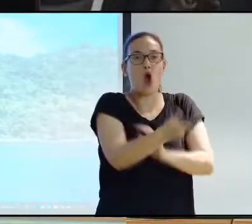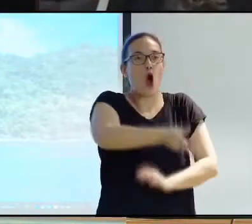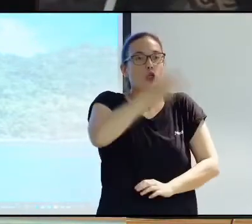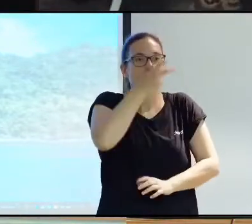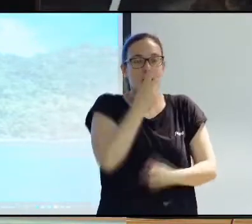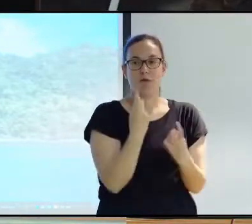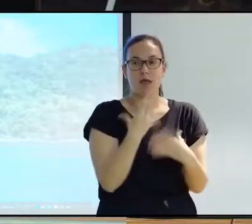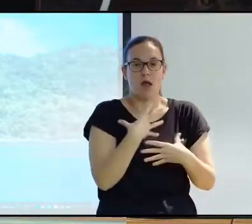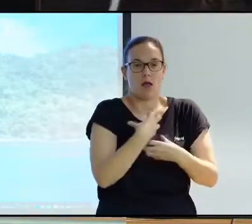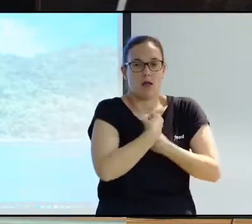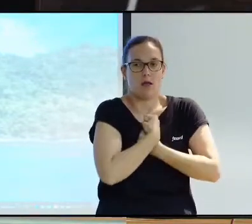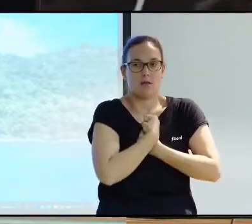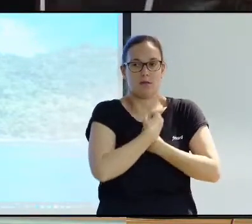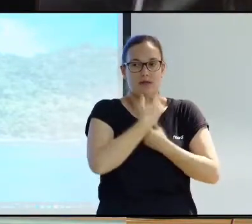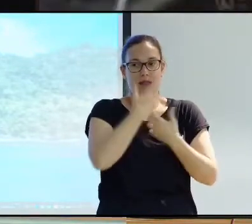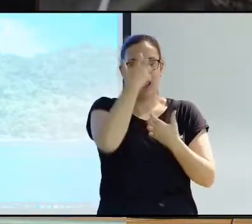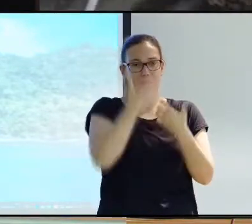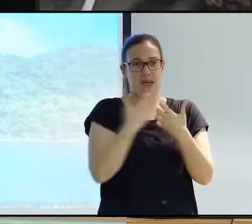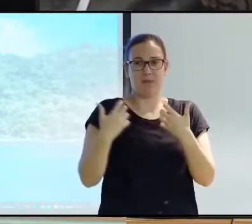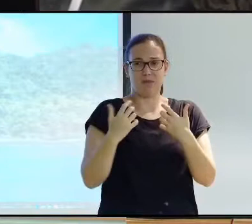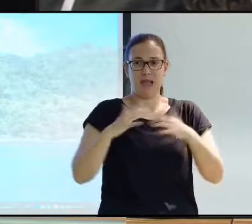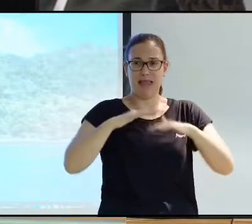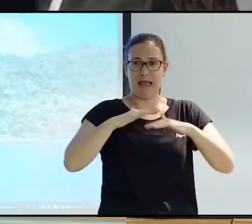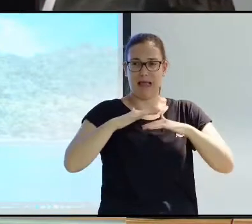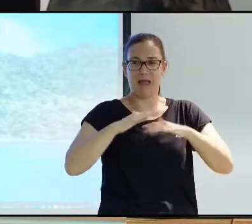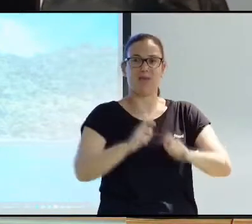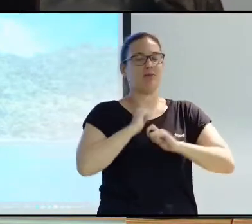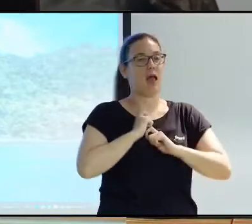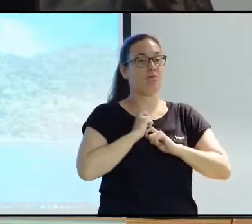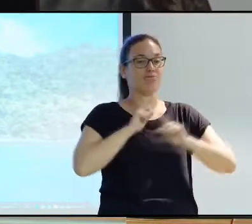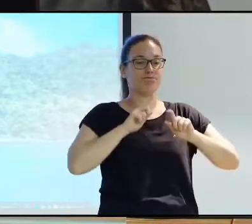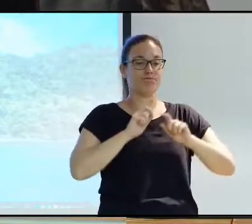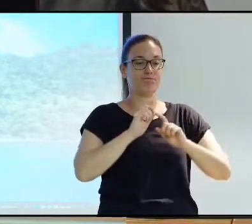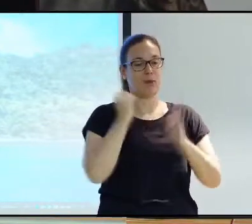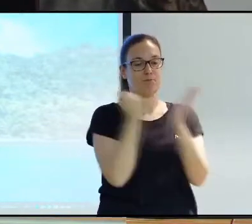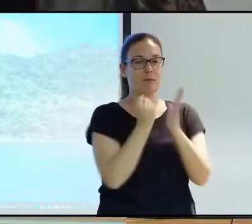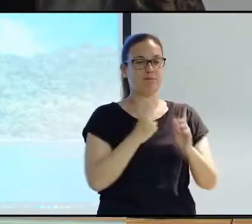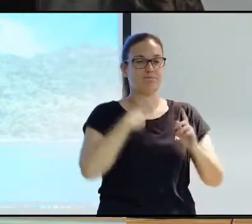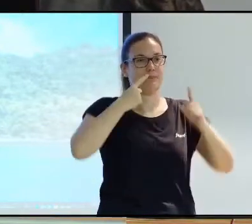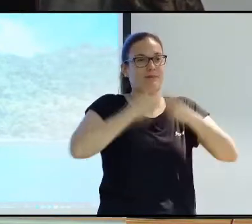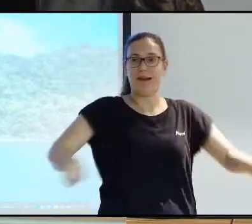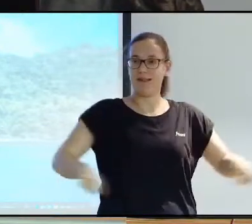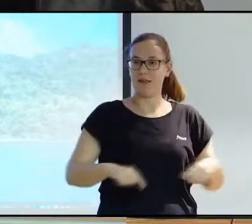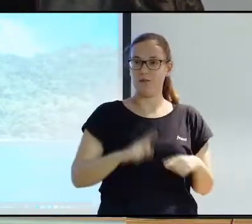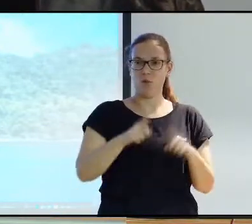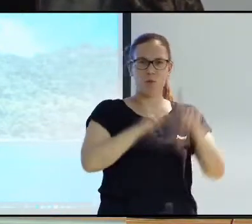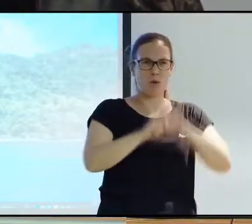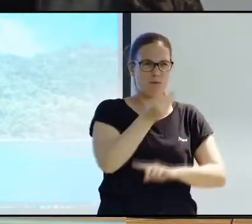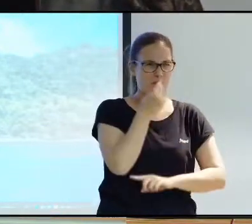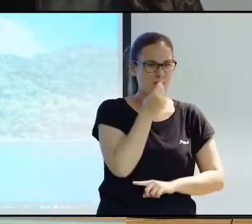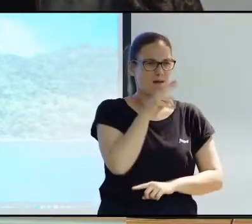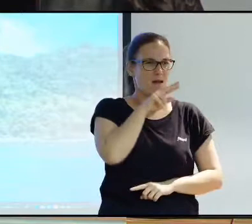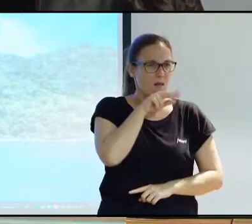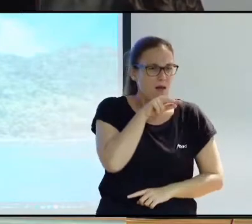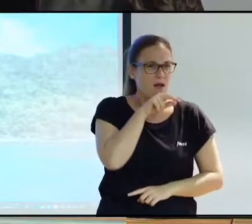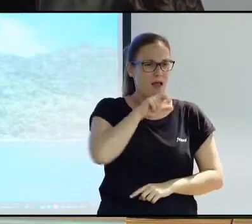diversity should bother me. When I was born, there was a problem during the delivery, and I had an oxygen shortage. I